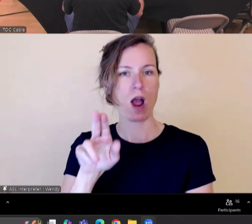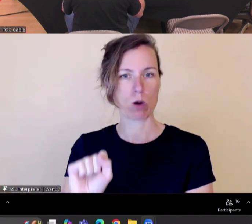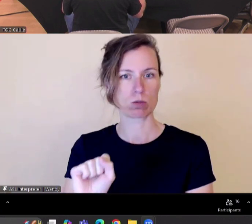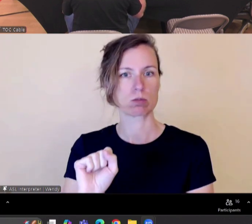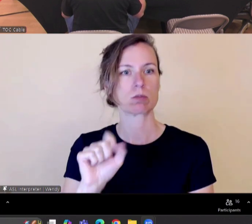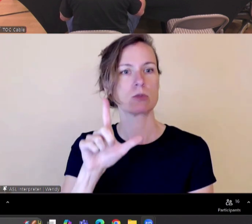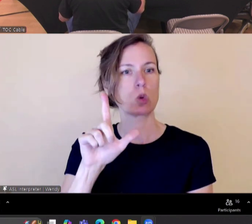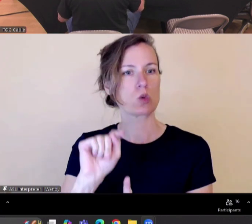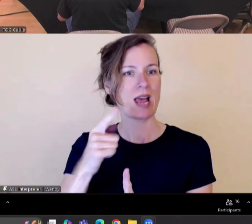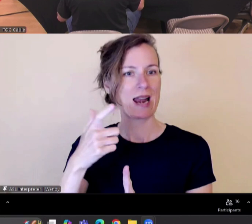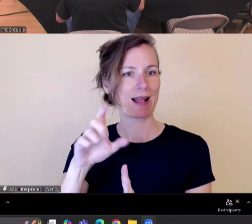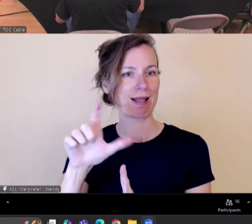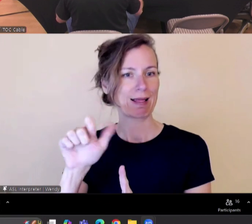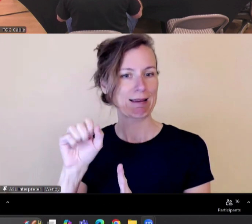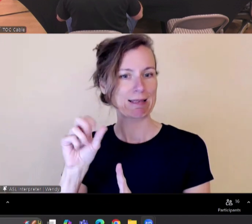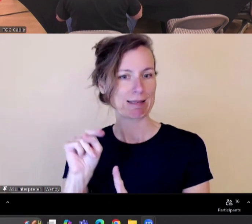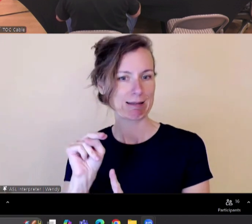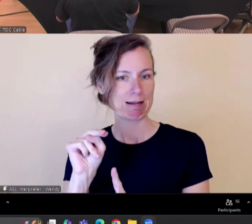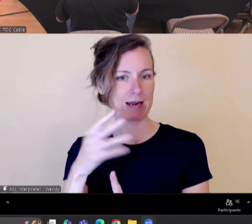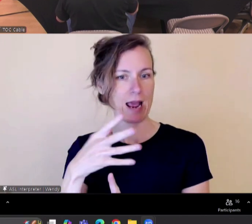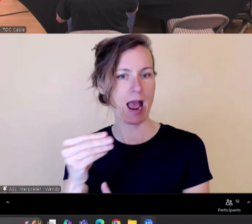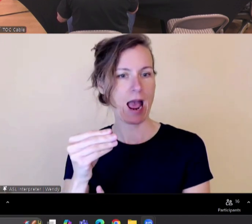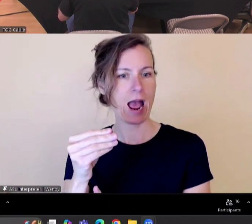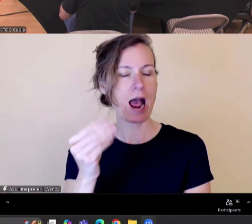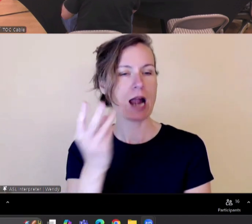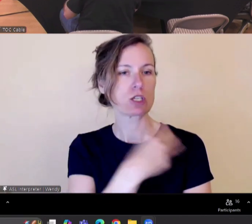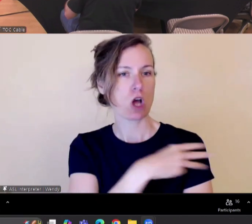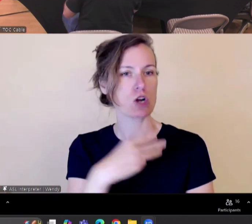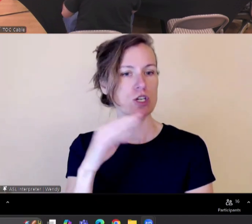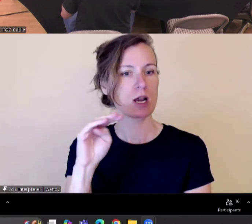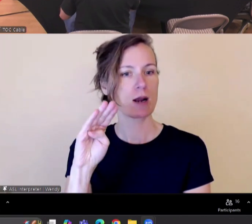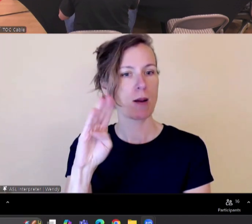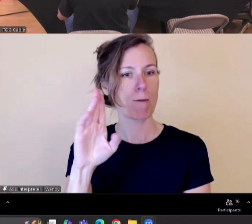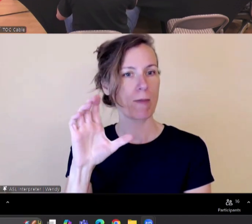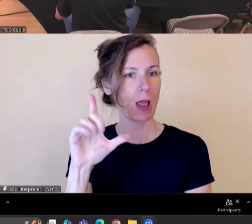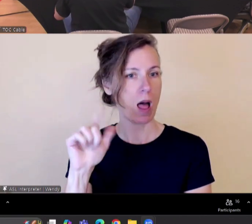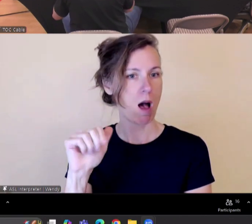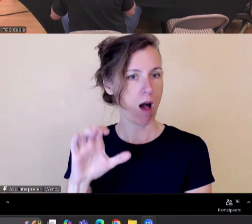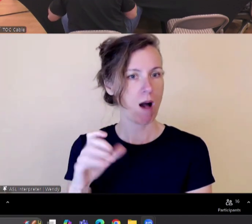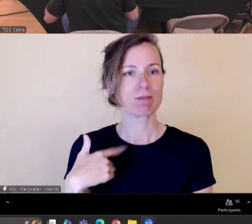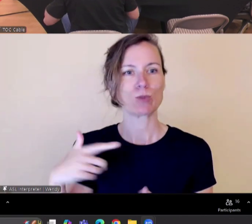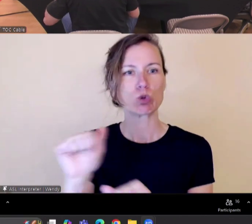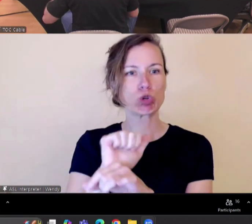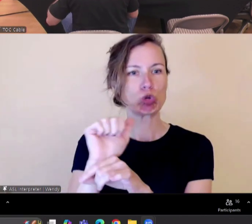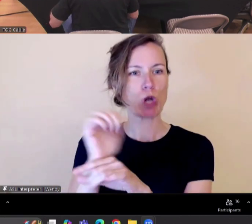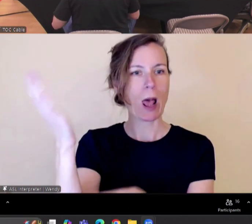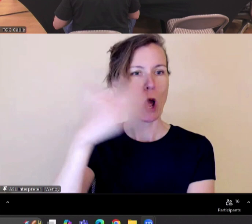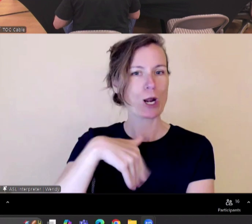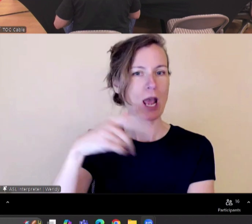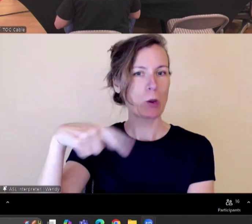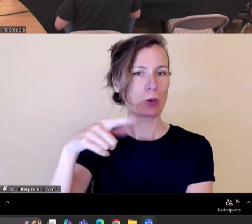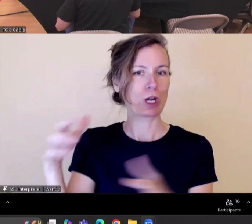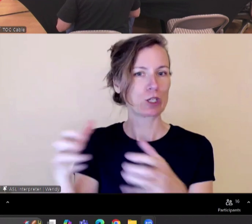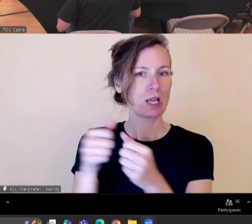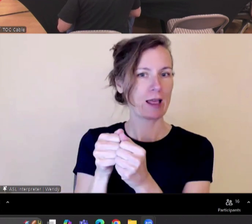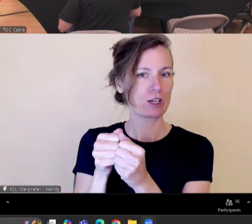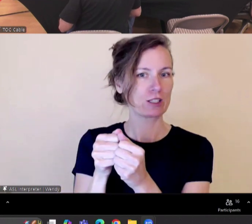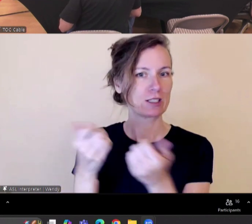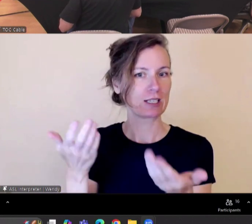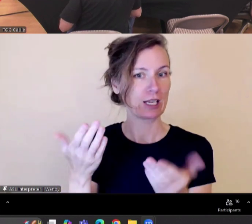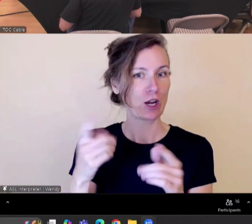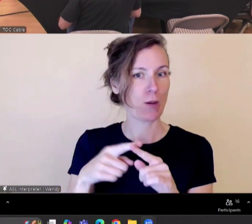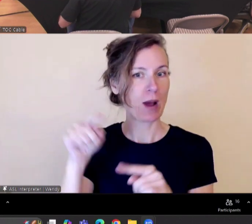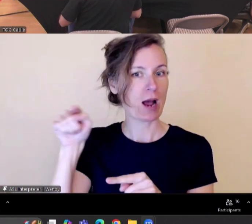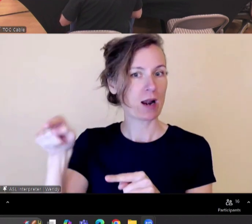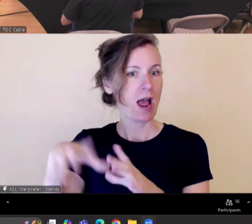Gleason, and Sergeant Blanc. We've been in training all day, so we're all together, but out of the